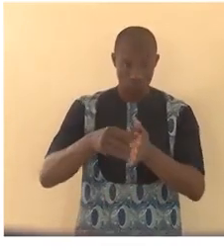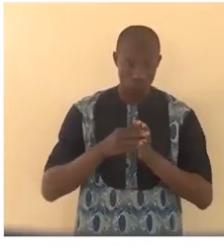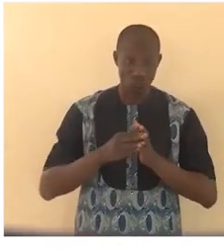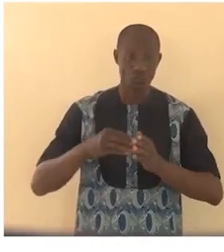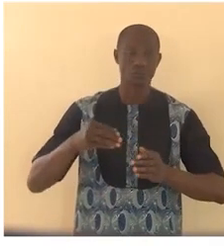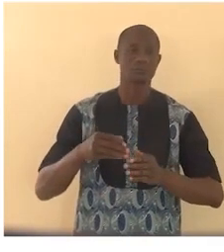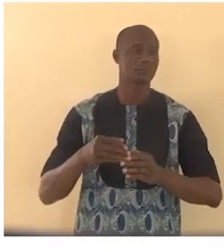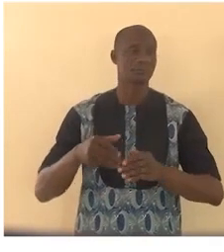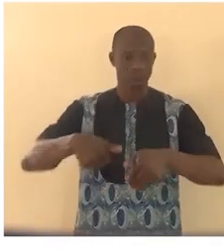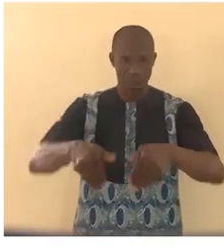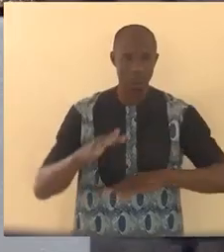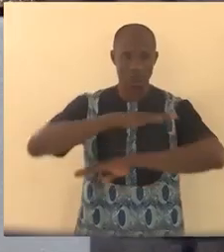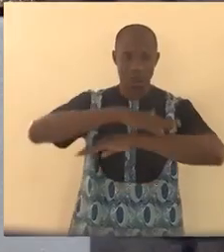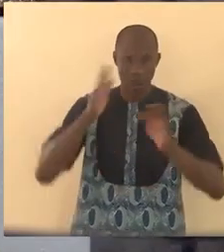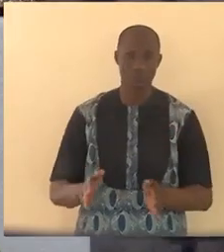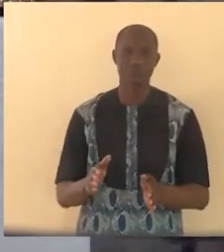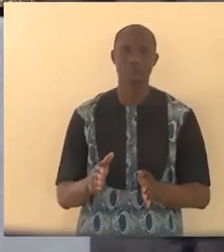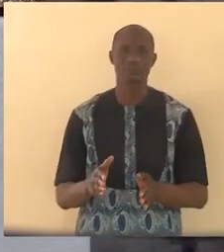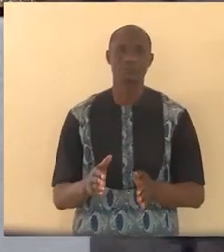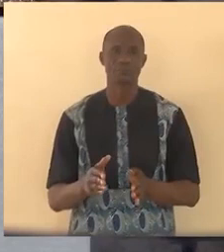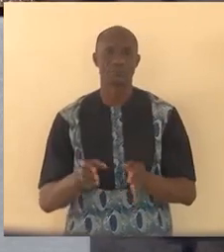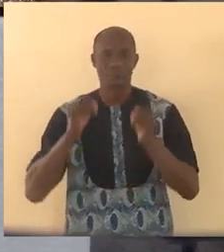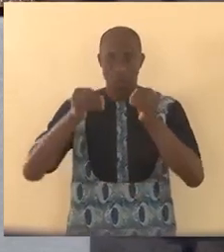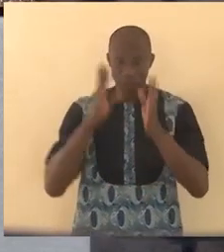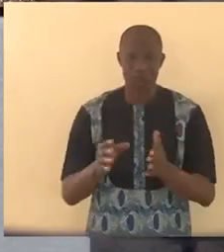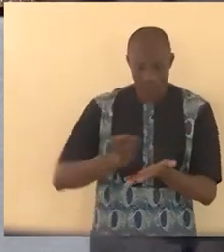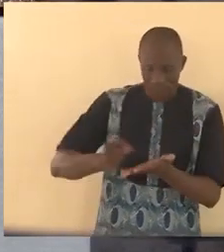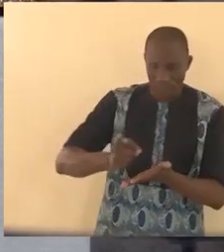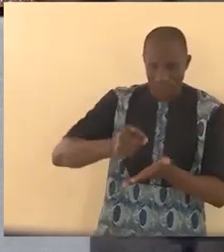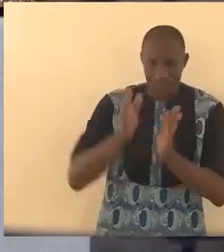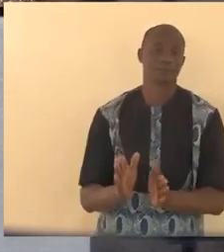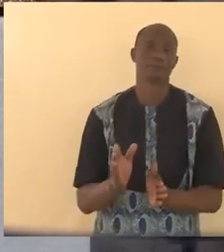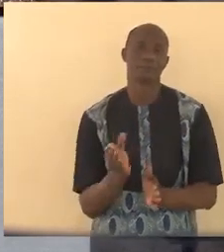in my will, cut and nailed. Kohelet, the author of